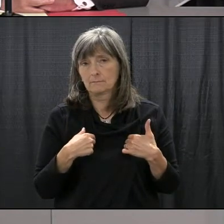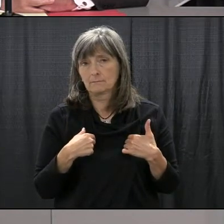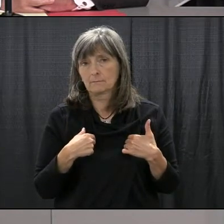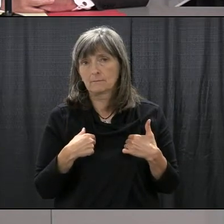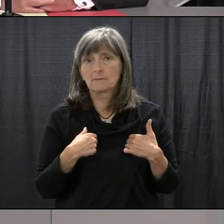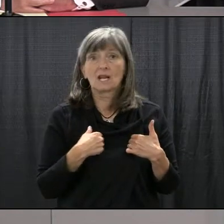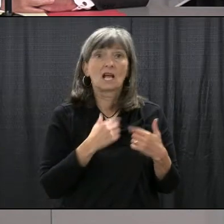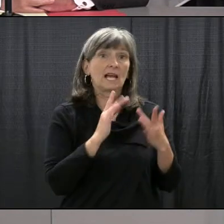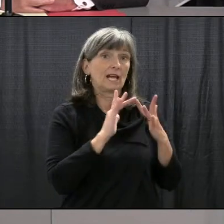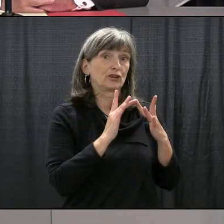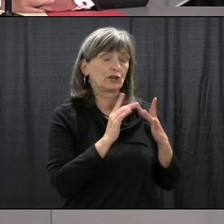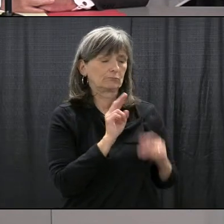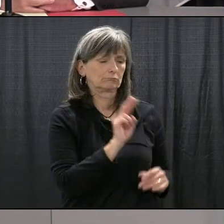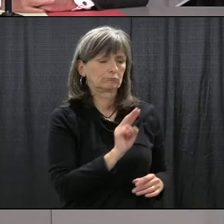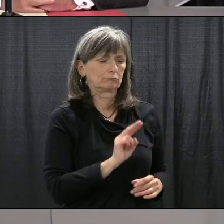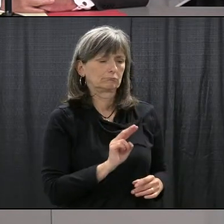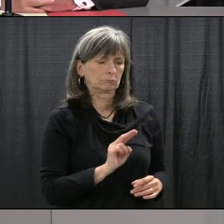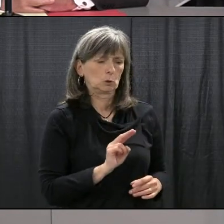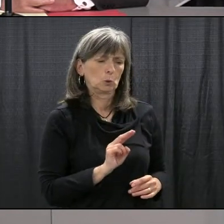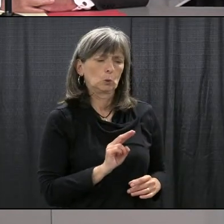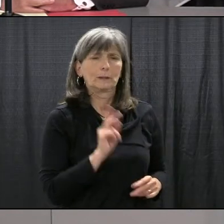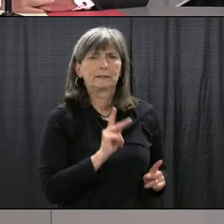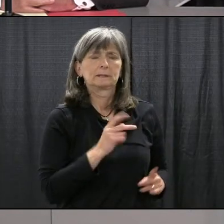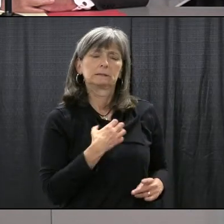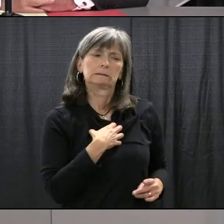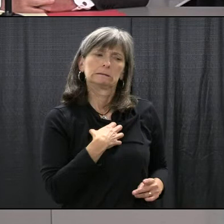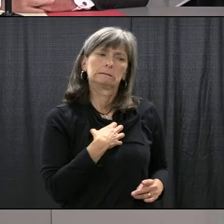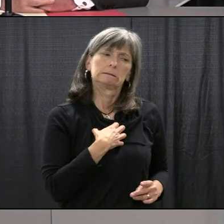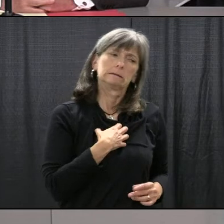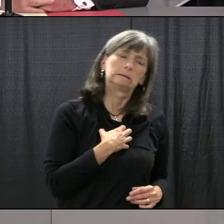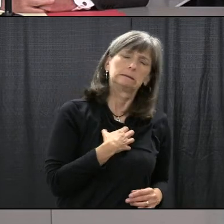lot of people expressing grave concerns about it.